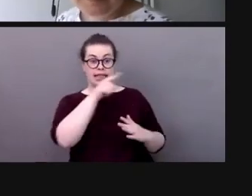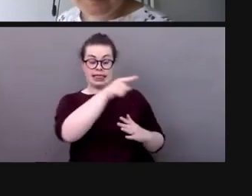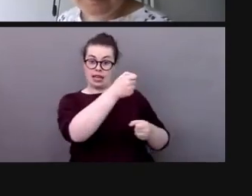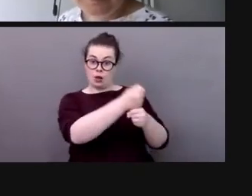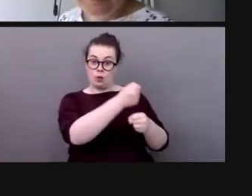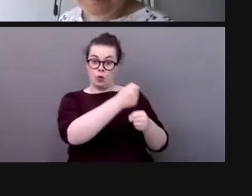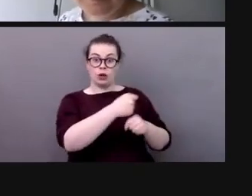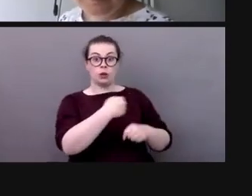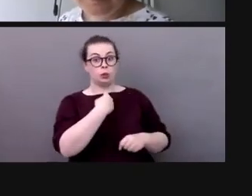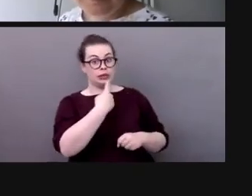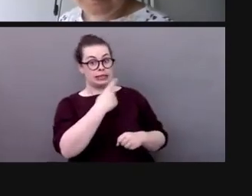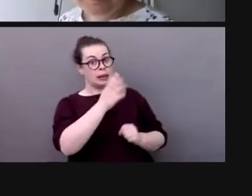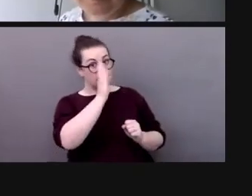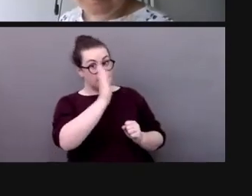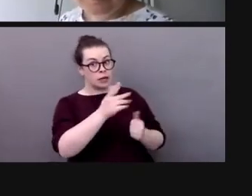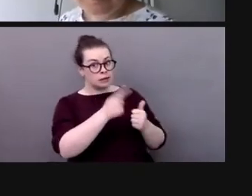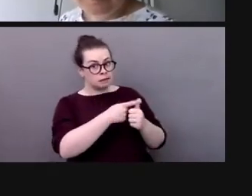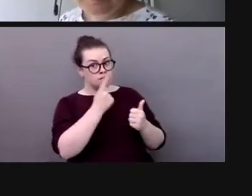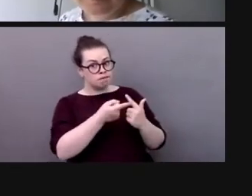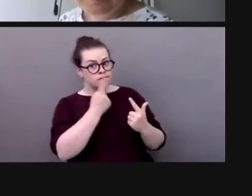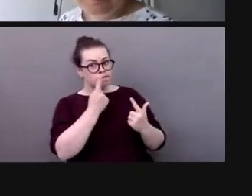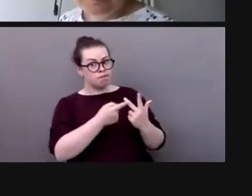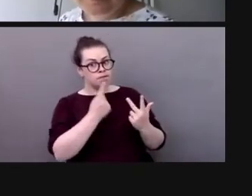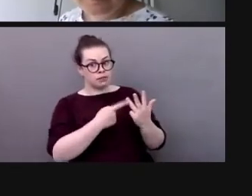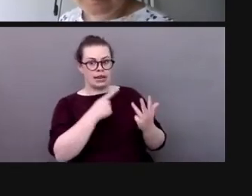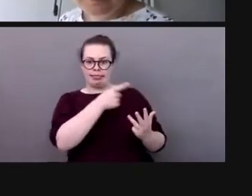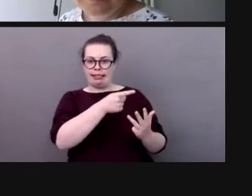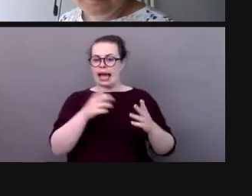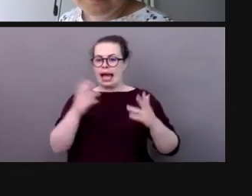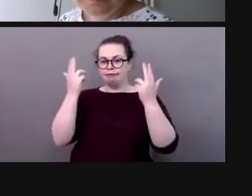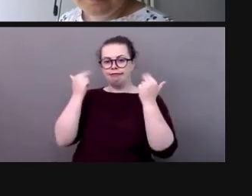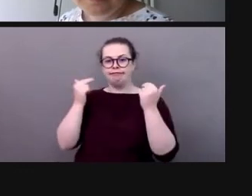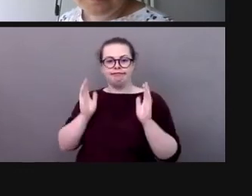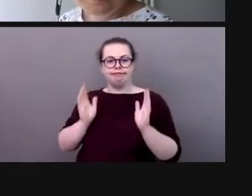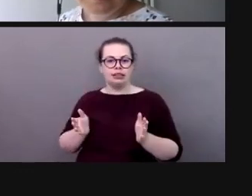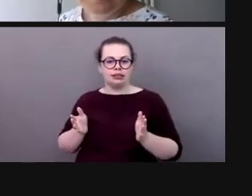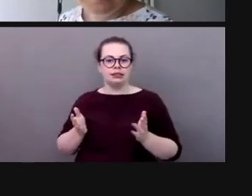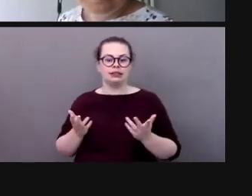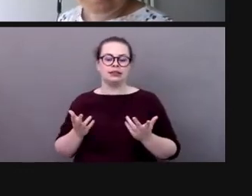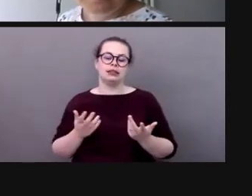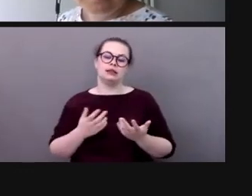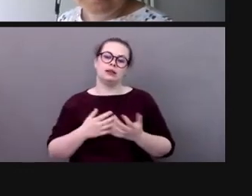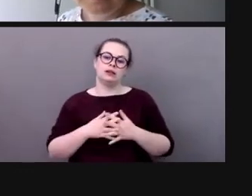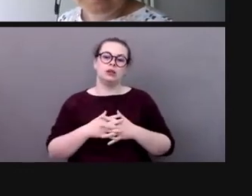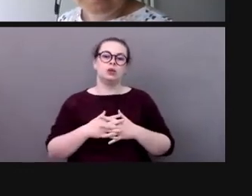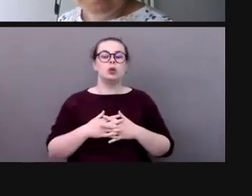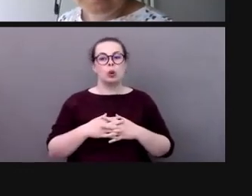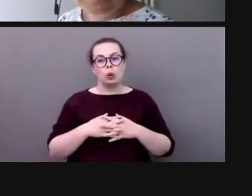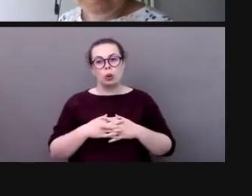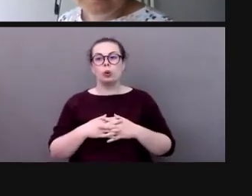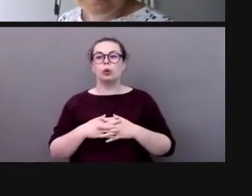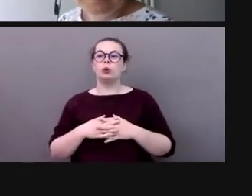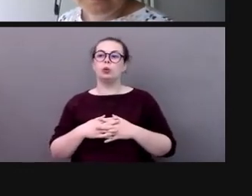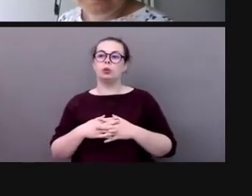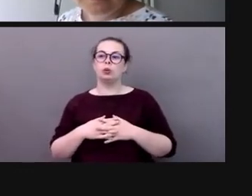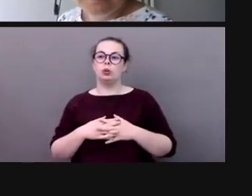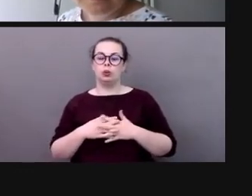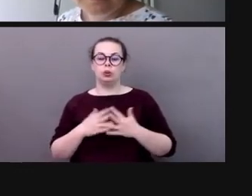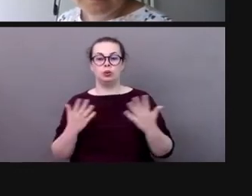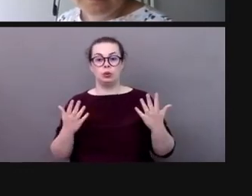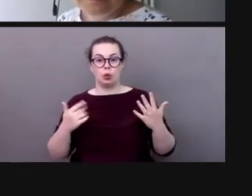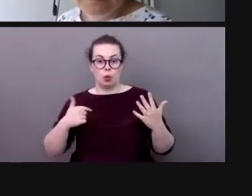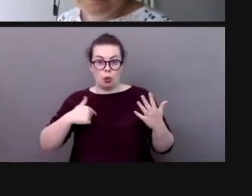and giving more freedom of action is something that we are, as I said, looking at with piloting more of